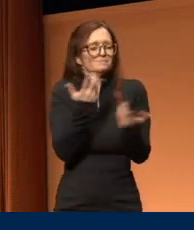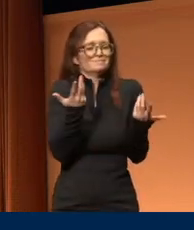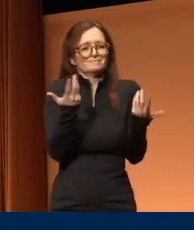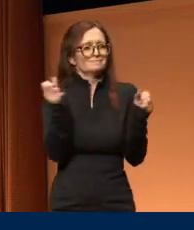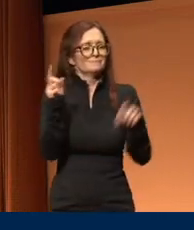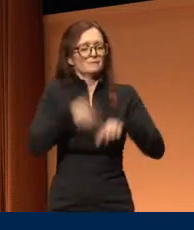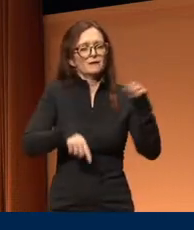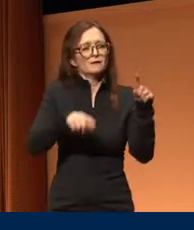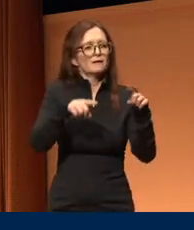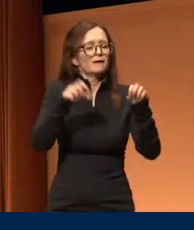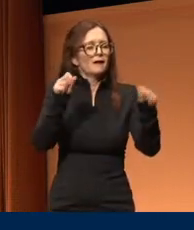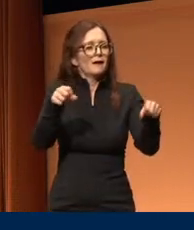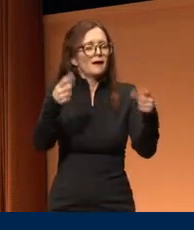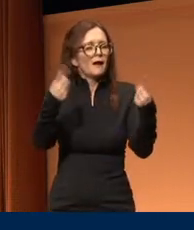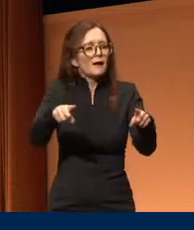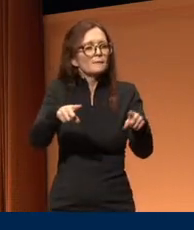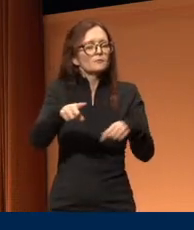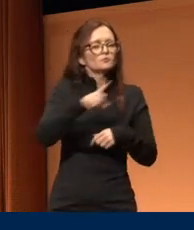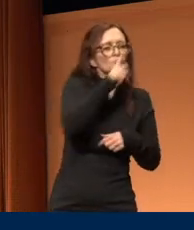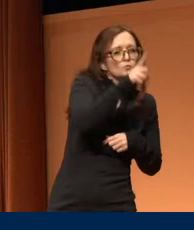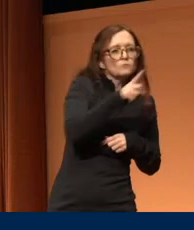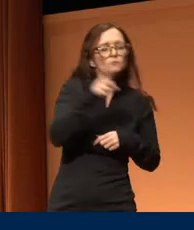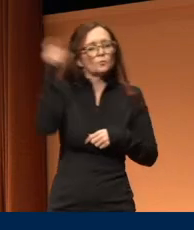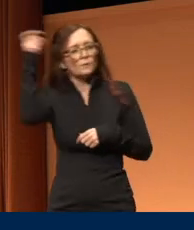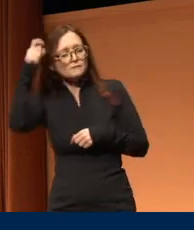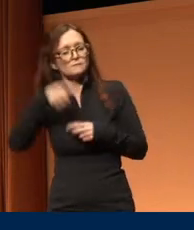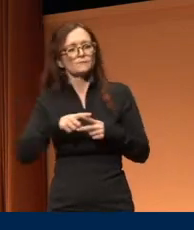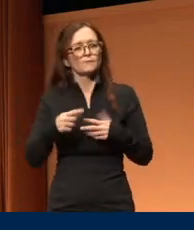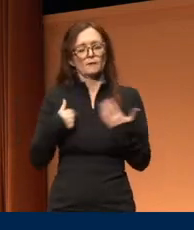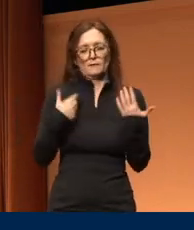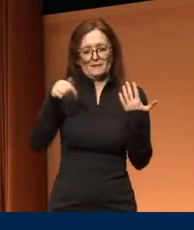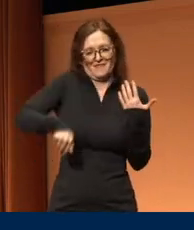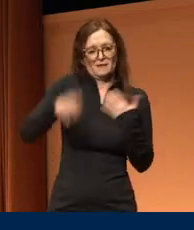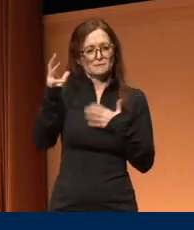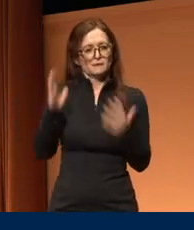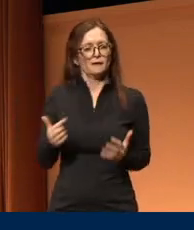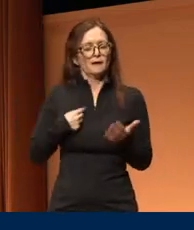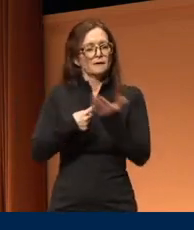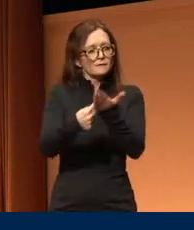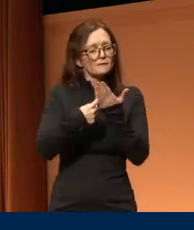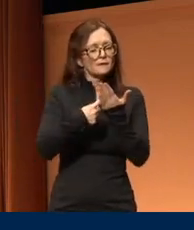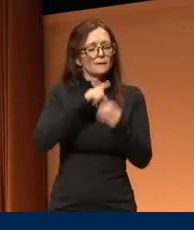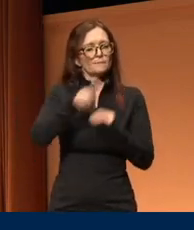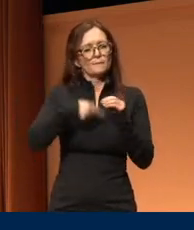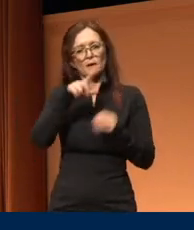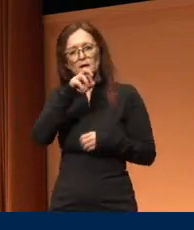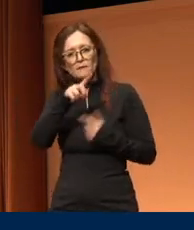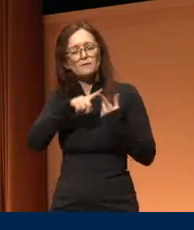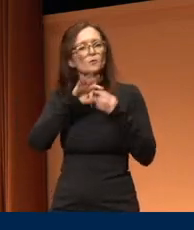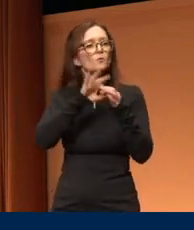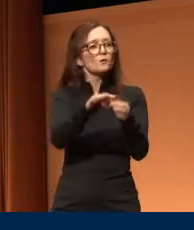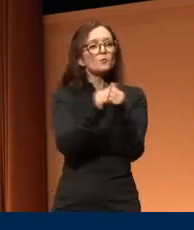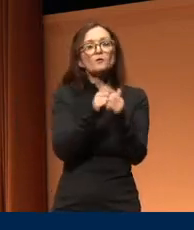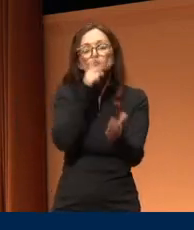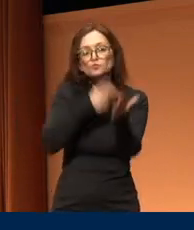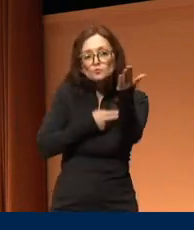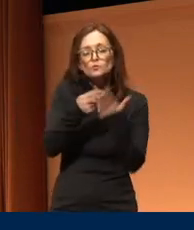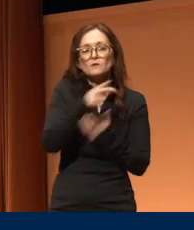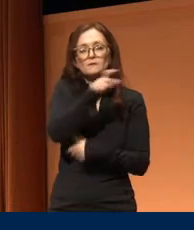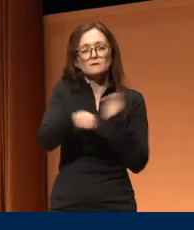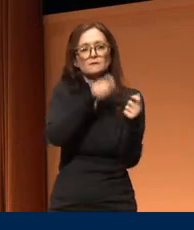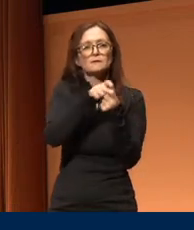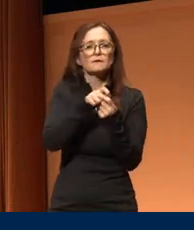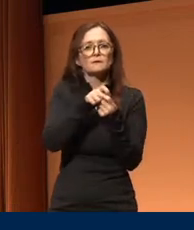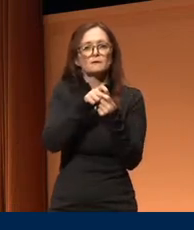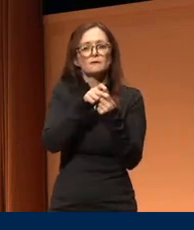can yield any form of truth or wisdom. So in this lecture, I'm going to talk about love in its relation to truth. Specifically, I